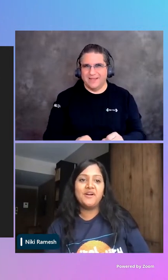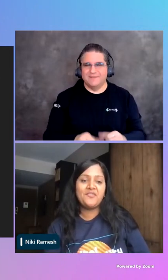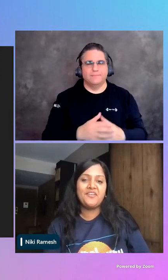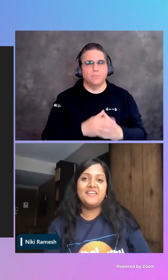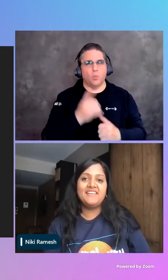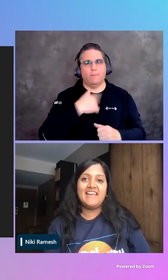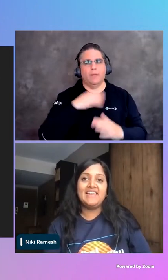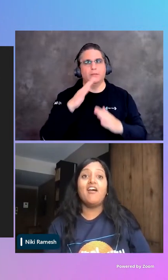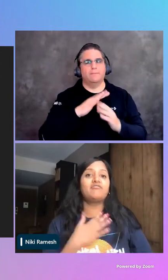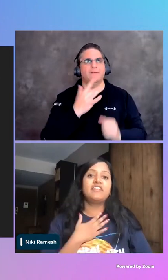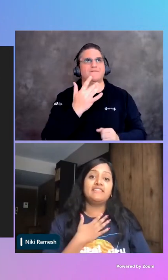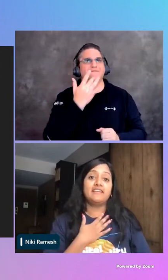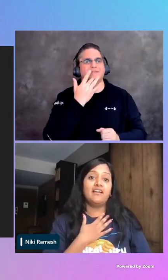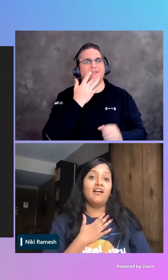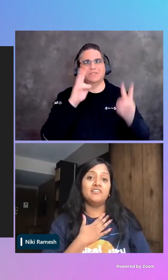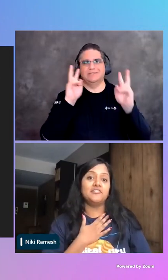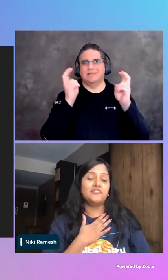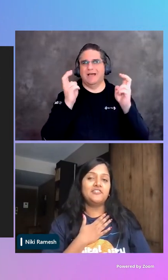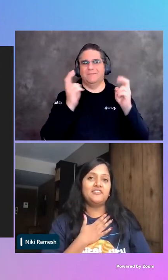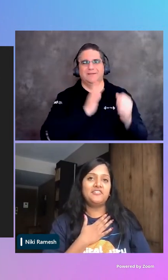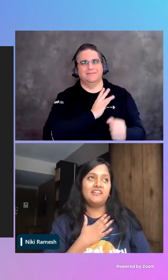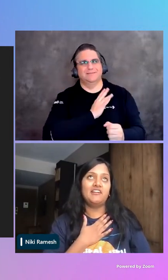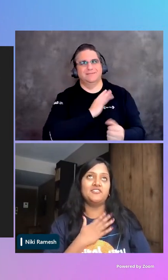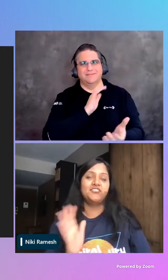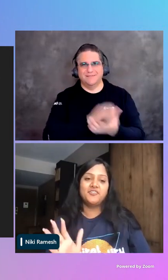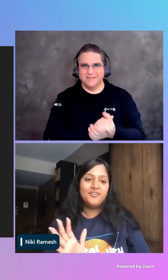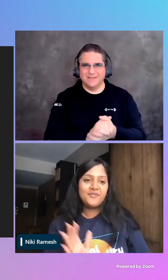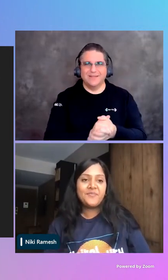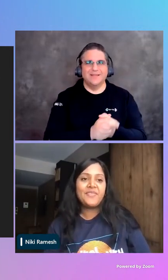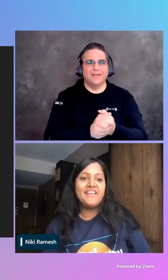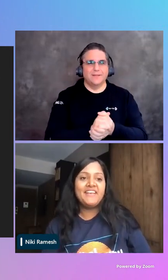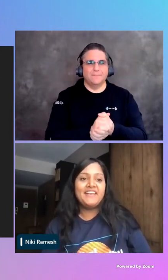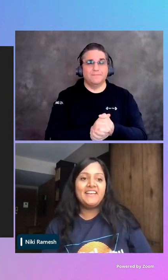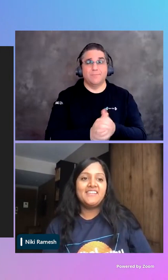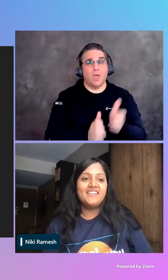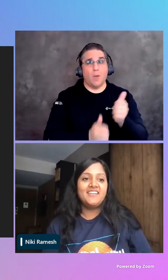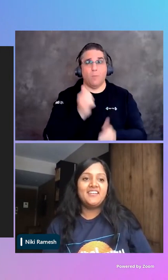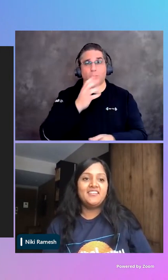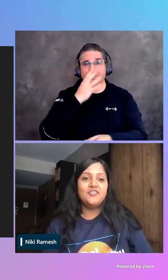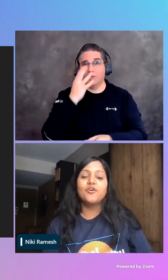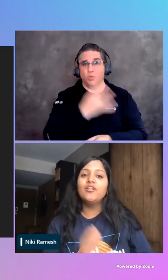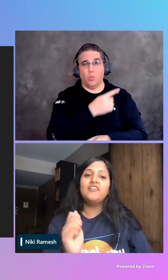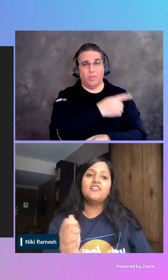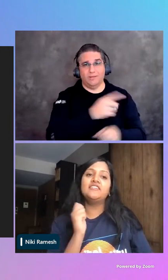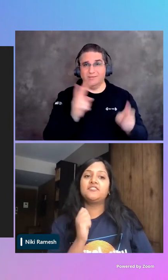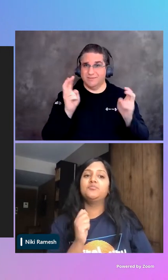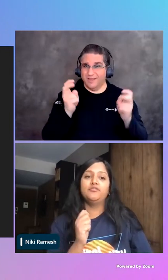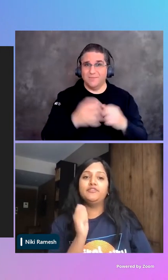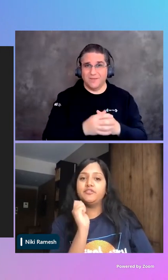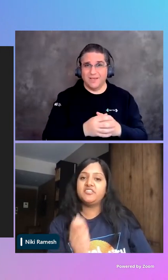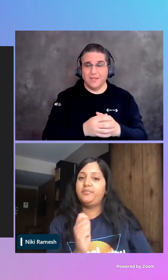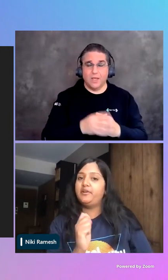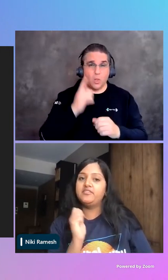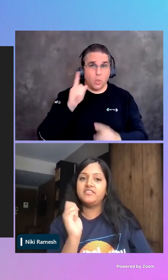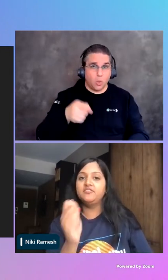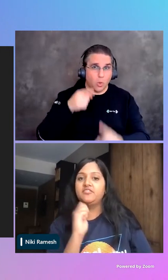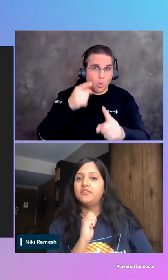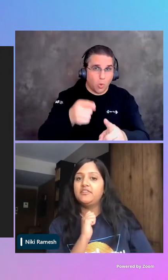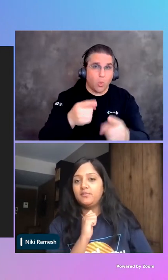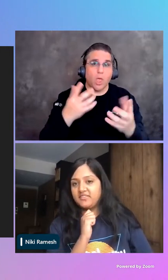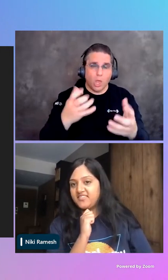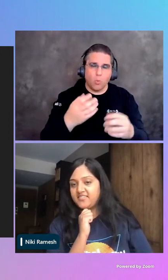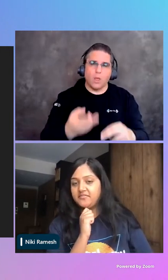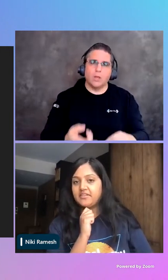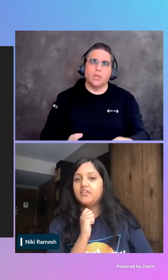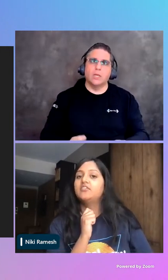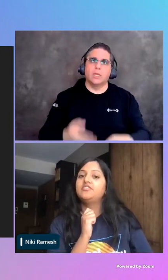talk about, and often I think undersold. Your goal here is to improve user experience and